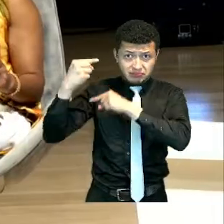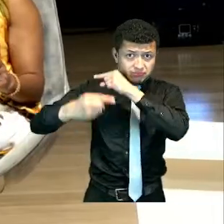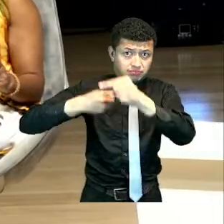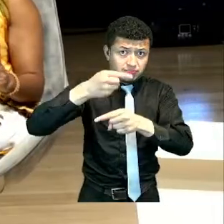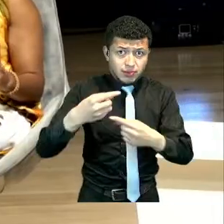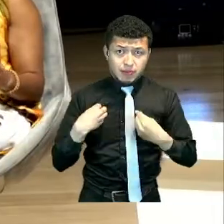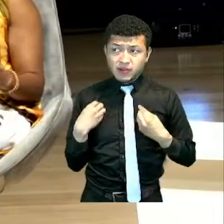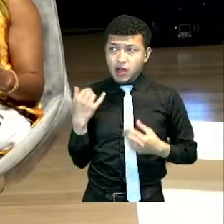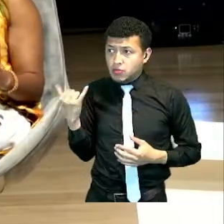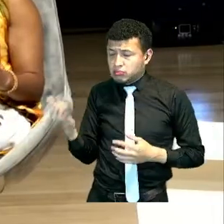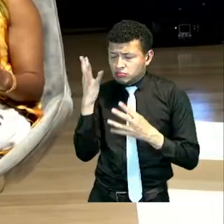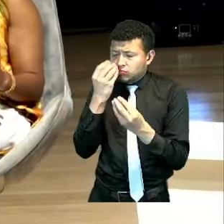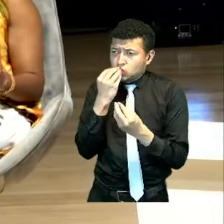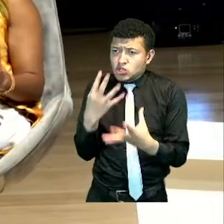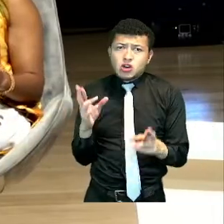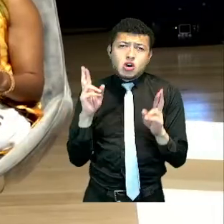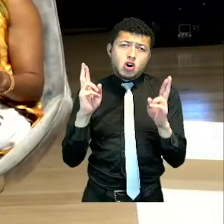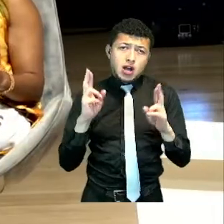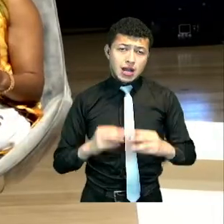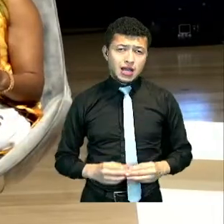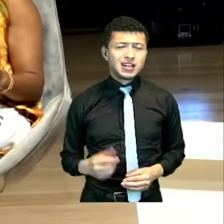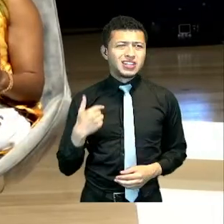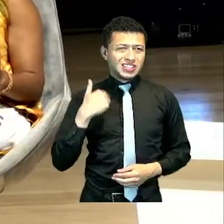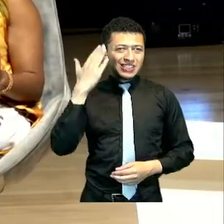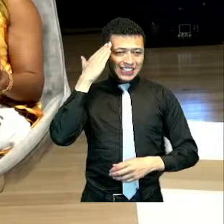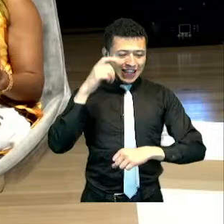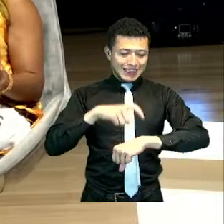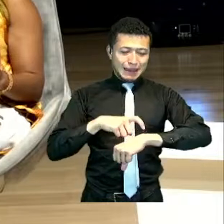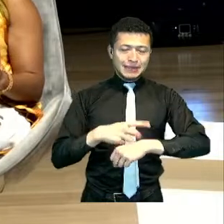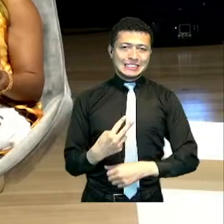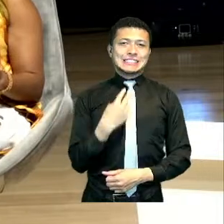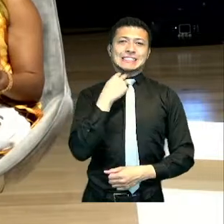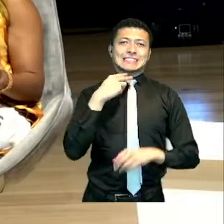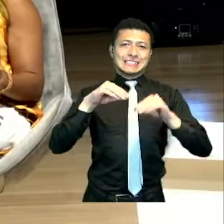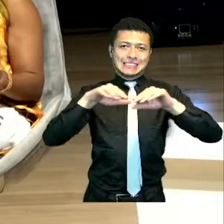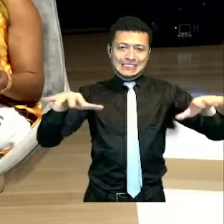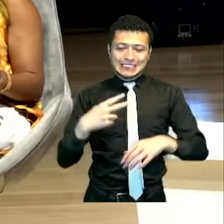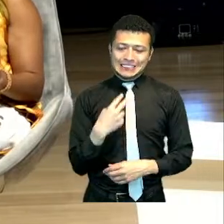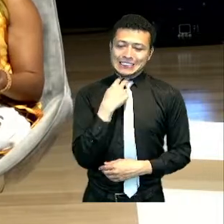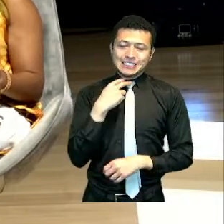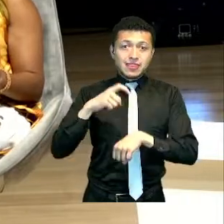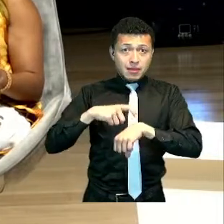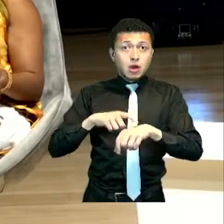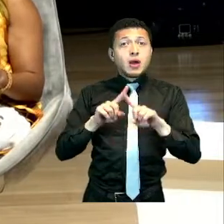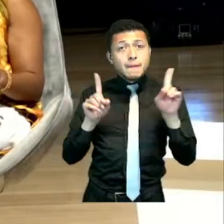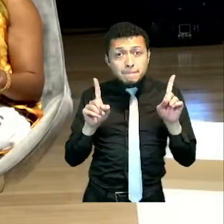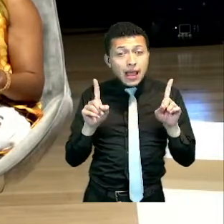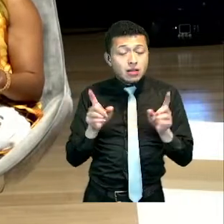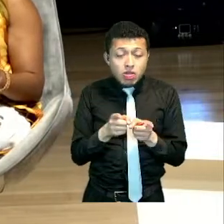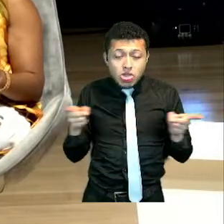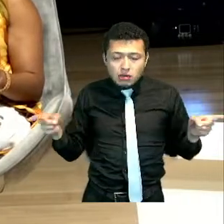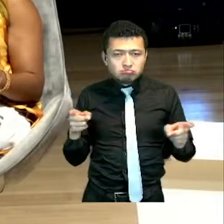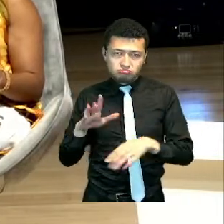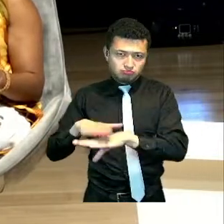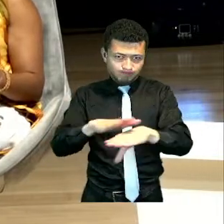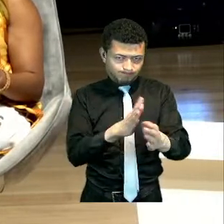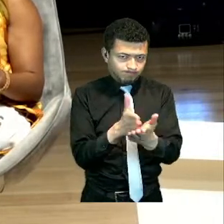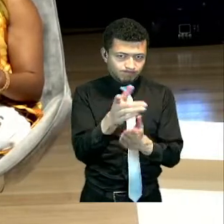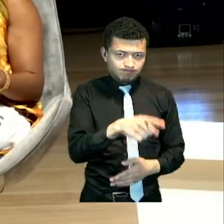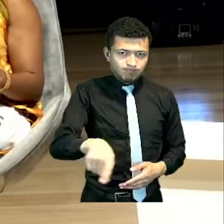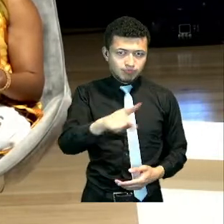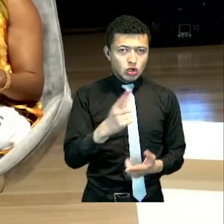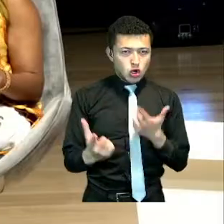recognizing that we have a time constraint, that I would say, let us continue the struggle. It is indeed a pleasure to